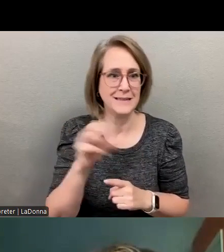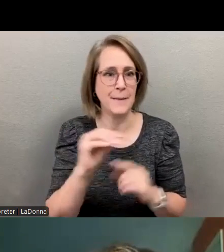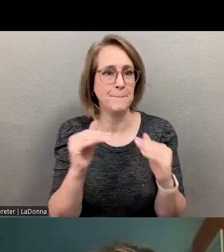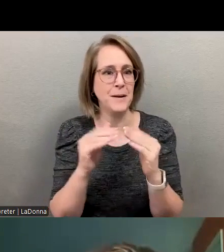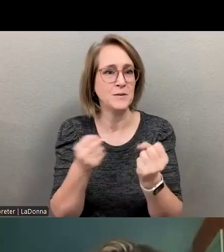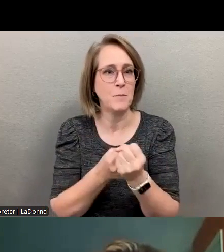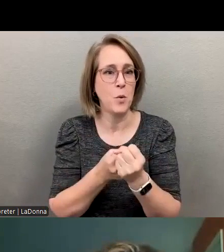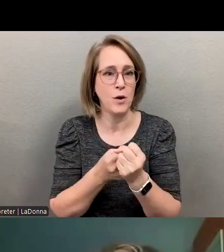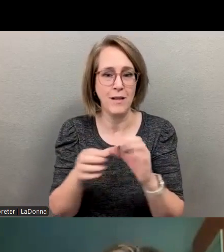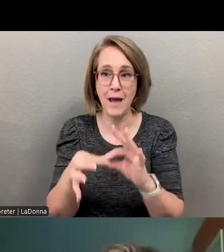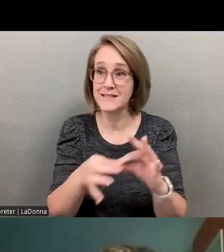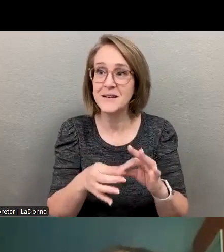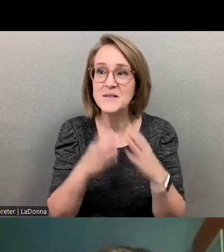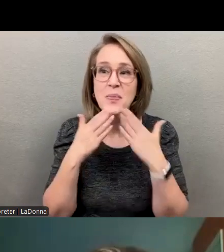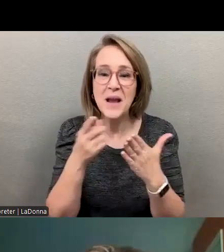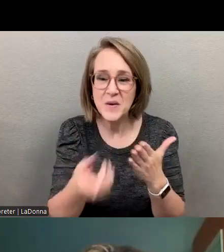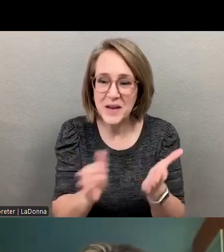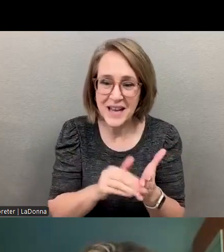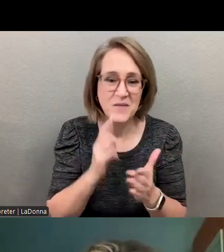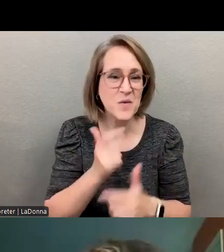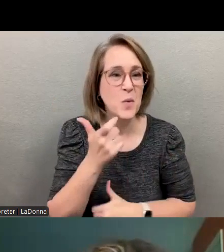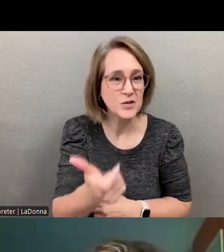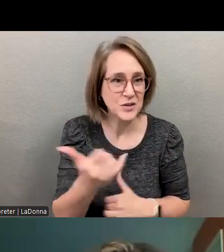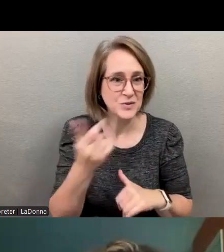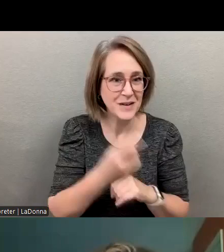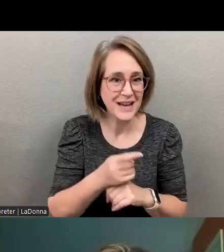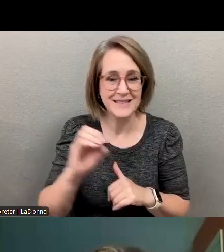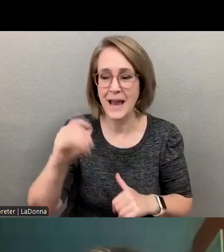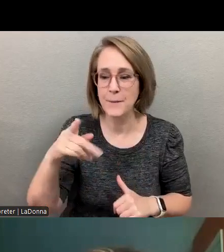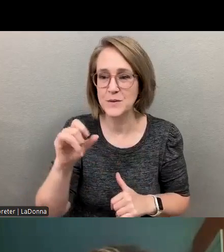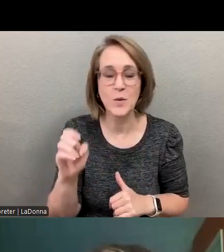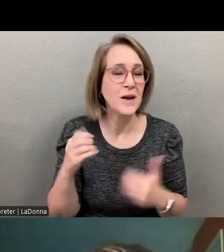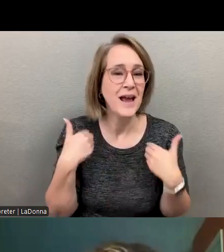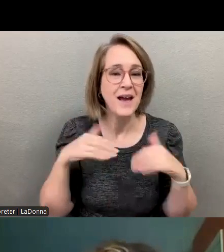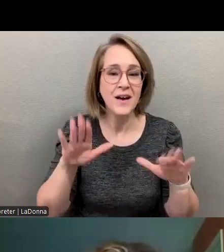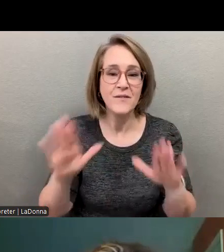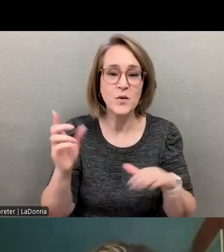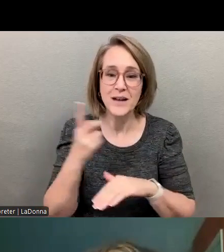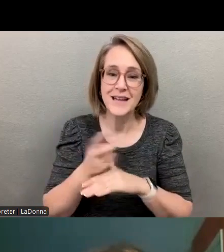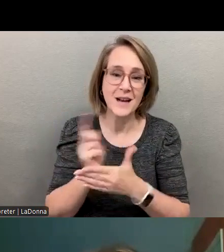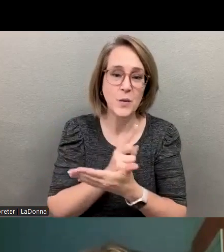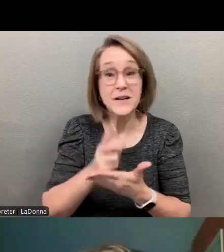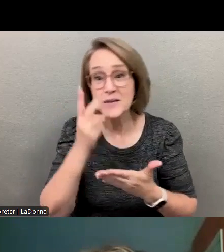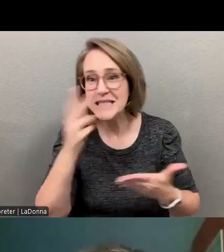That's amazing. So thank you, everybody. Thank you for watching. Have a great rest of your week, and we'll see you next week.